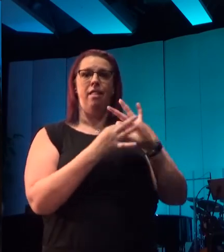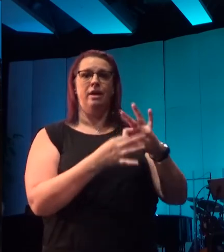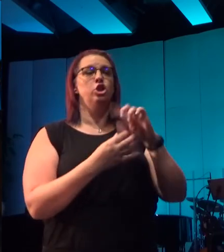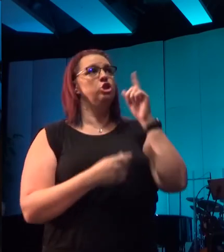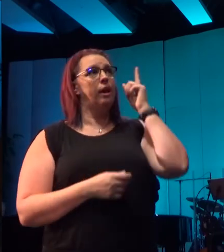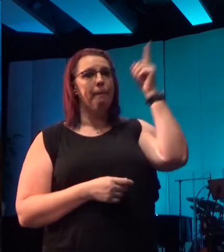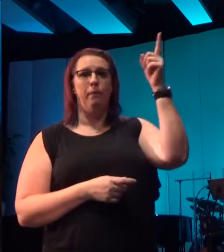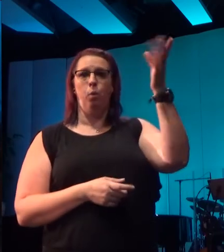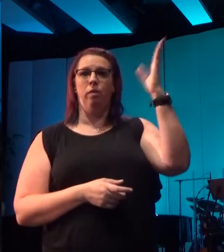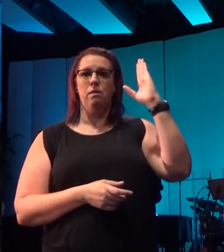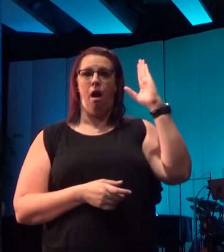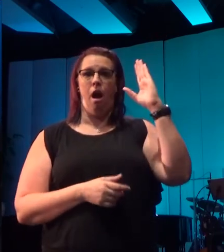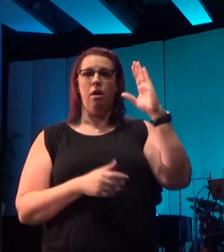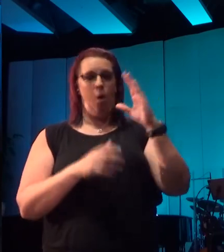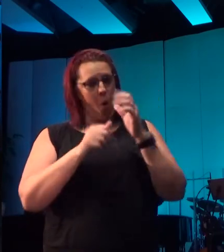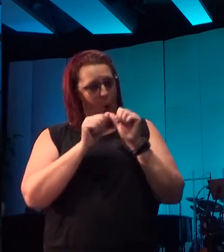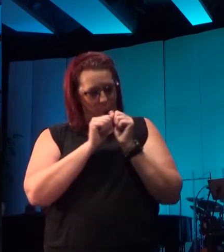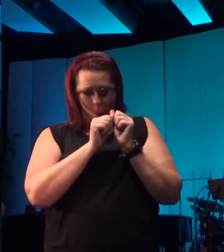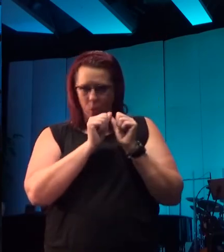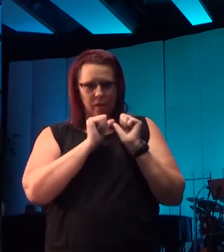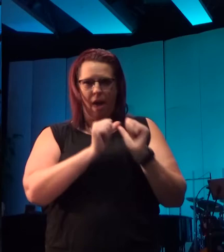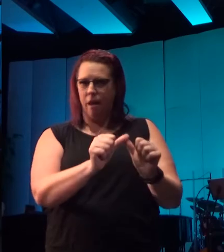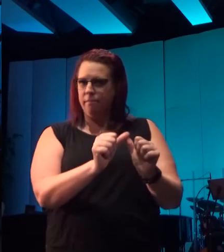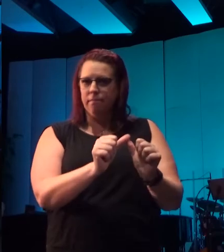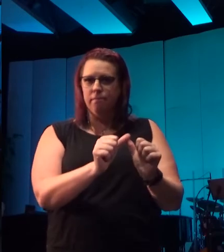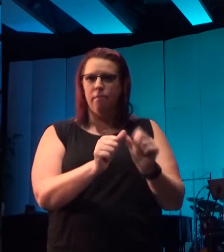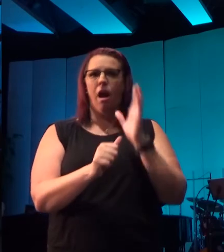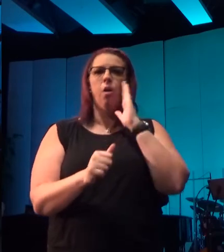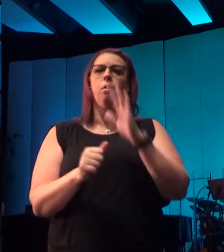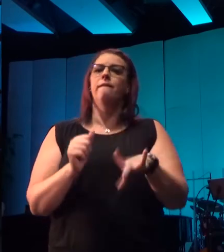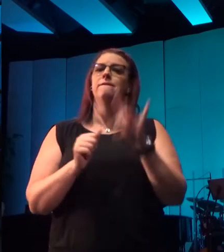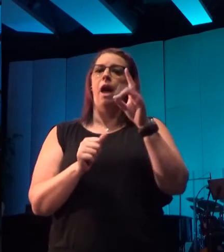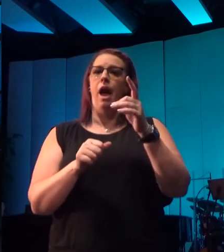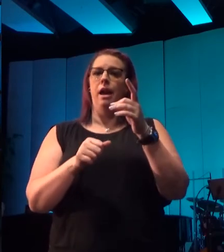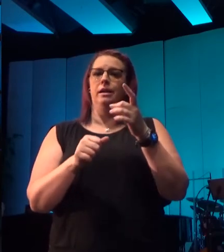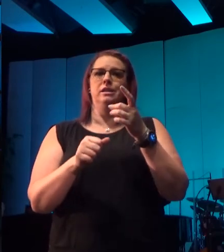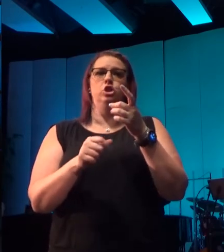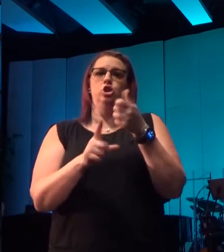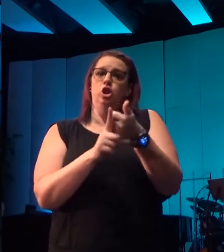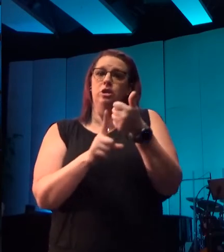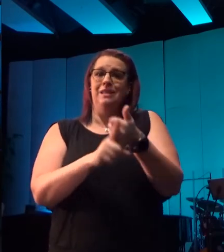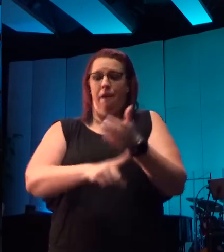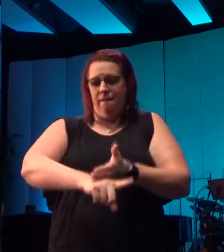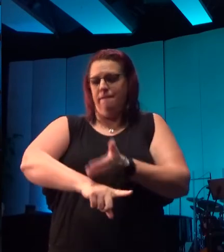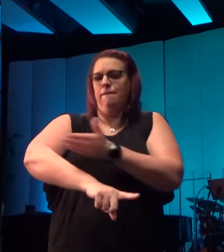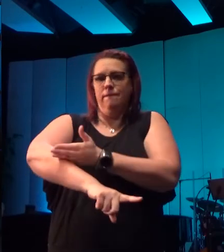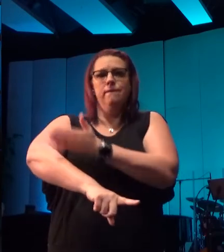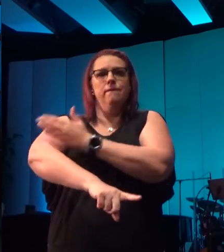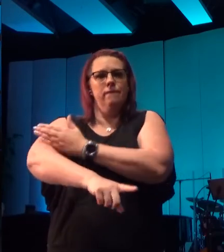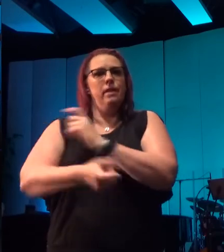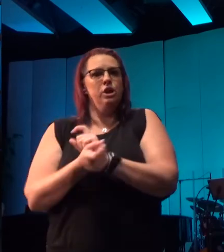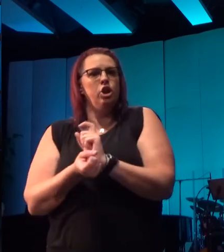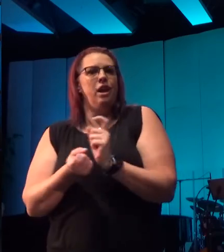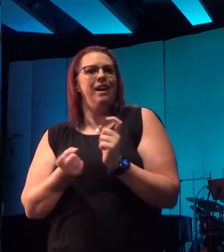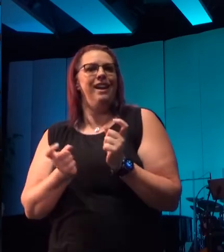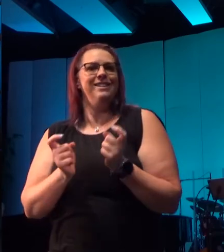what. And you'll find yourself growing and becoming in glorious ways.